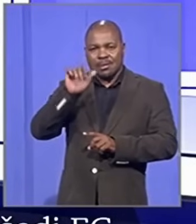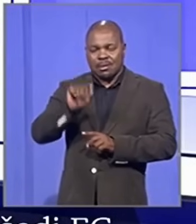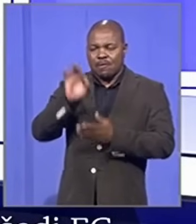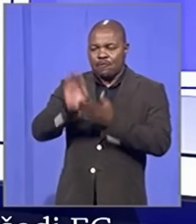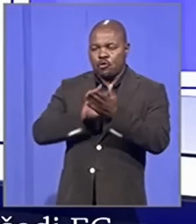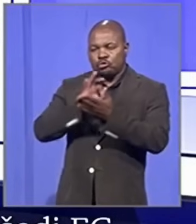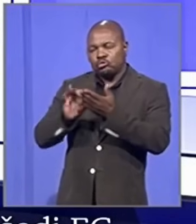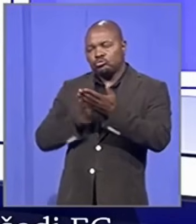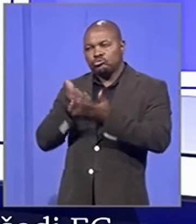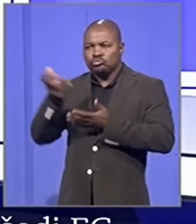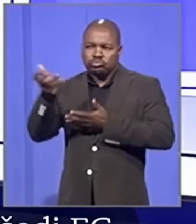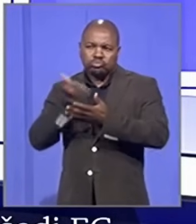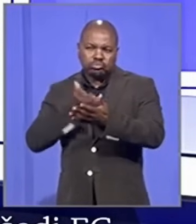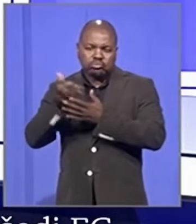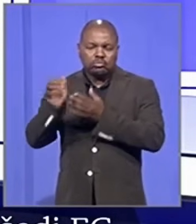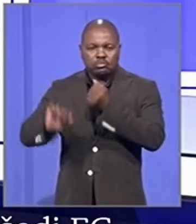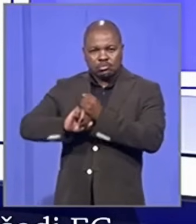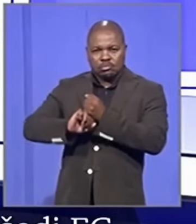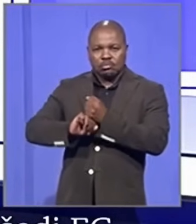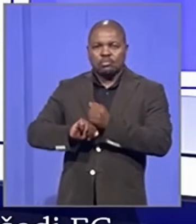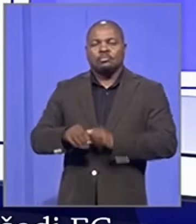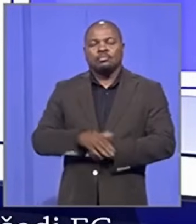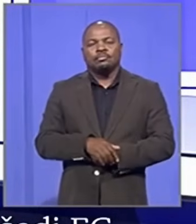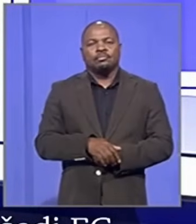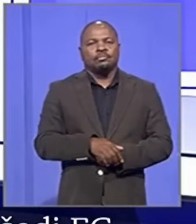dikgetho ge go lebile dikgethong tša bosetšhaba.